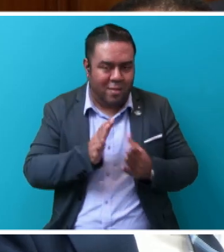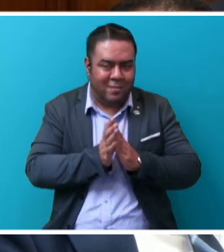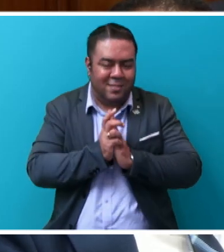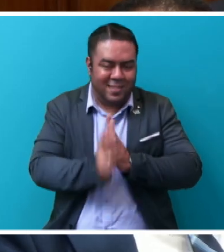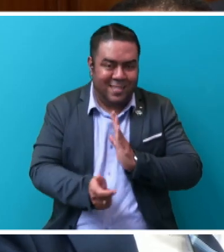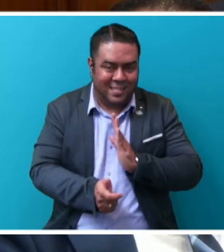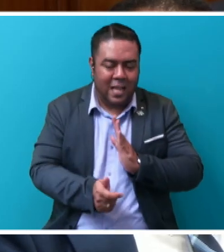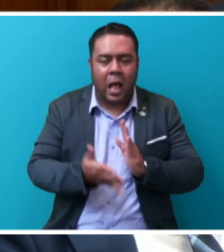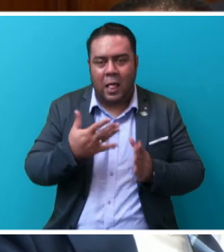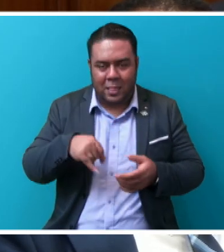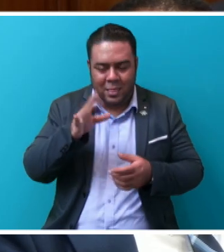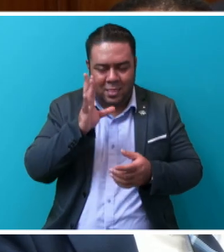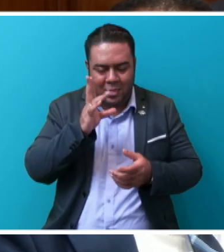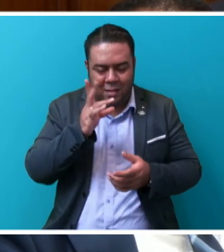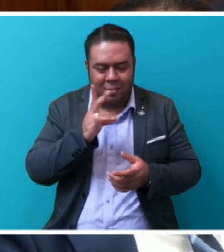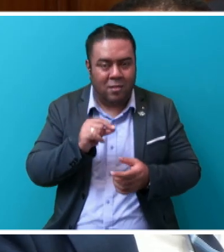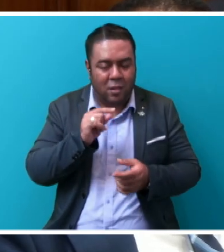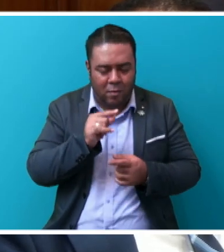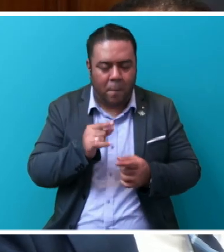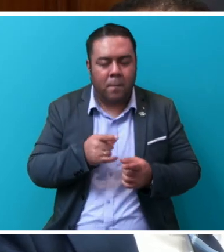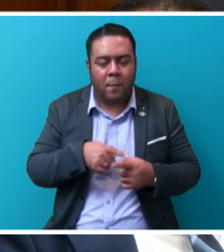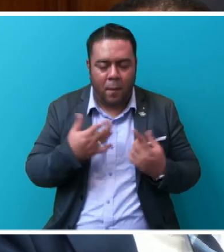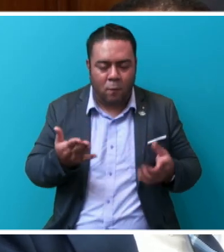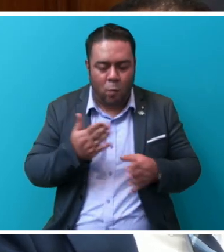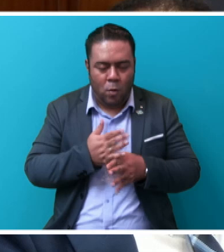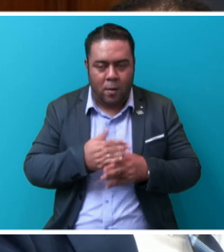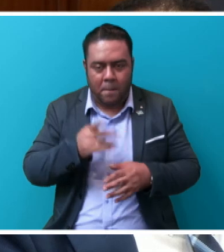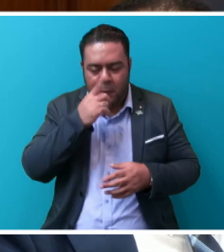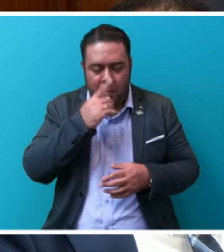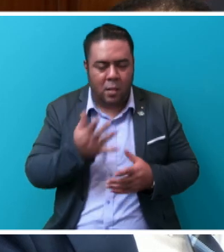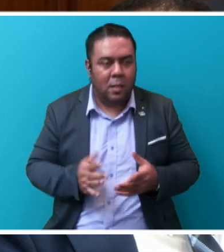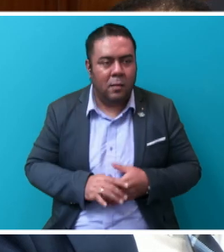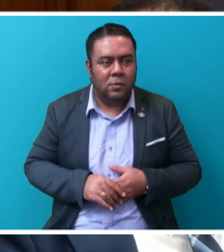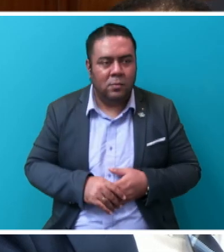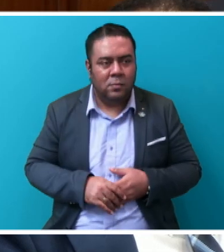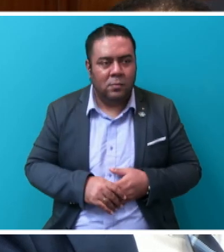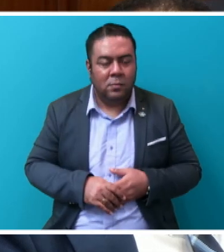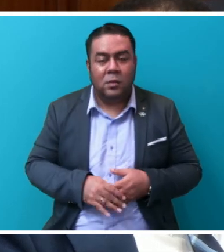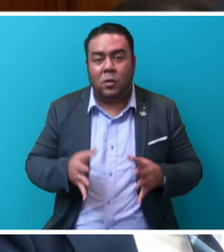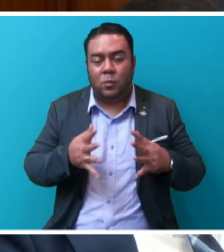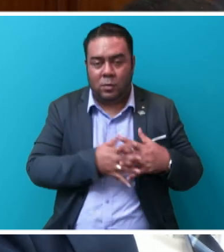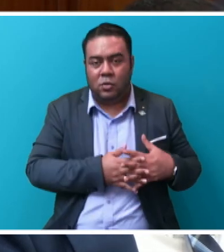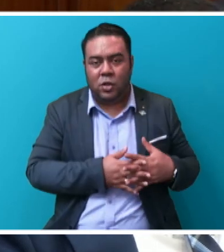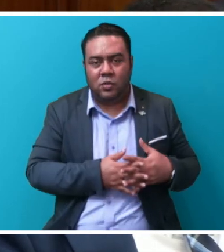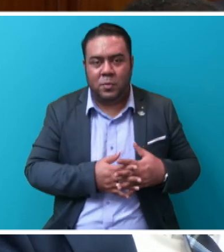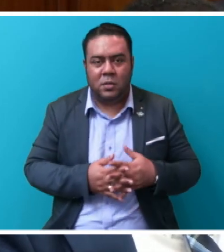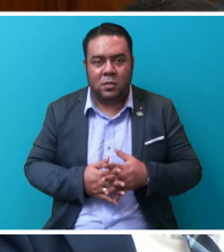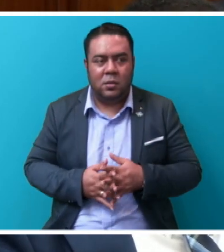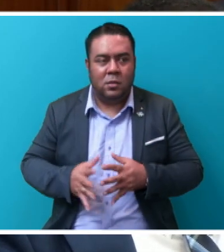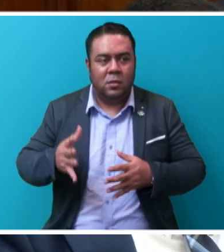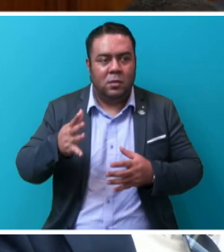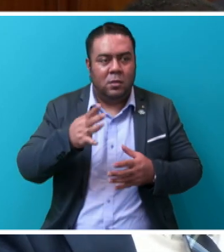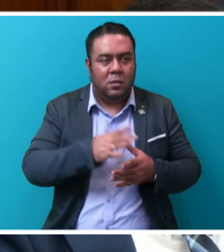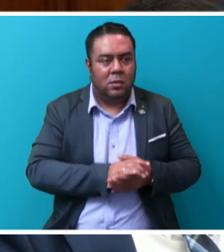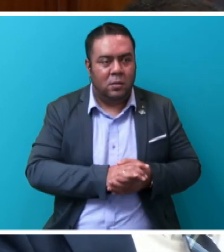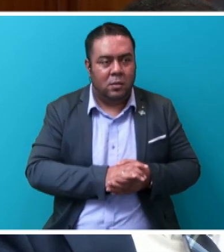and capabilities of our workforce. Mr. Speaker, sir, the Western Division Job Fair held in Nandi